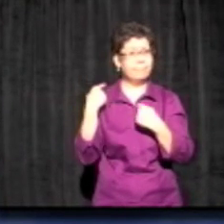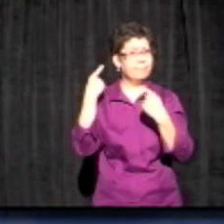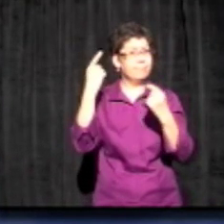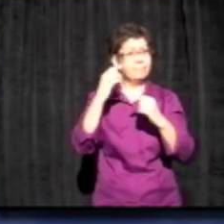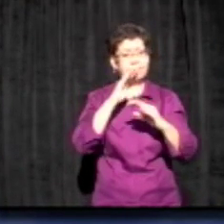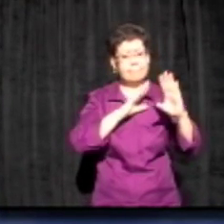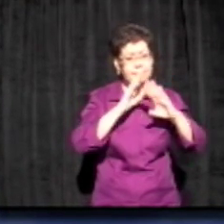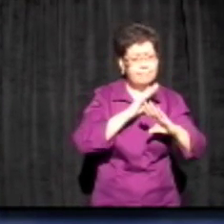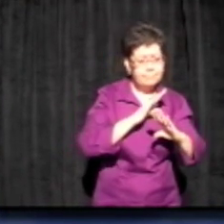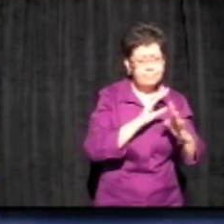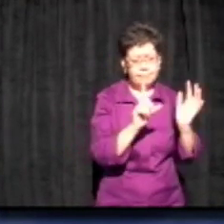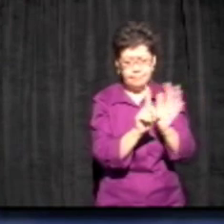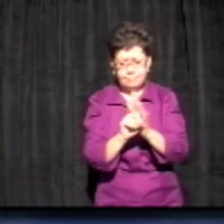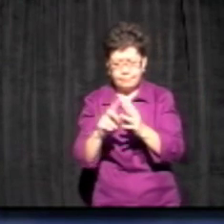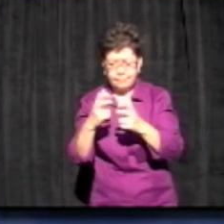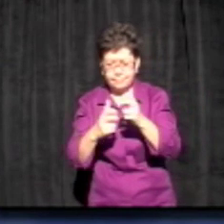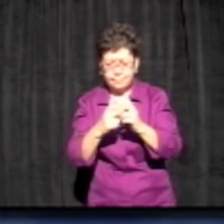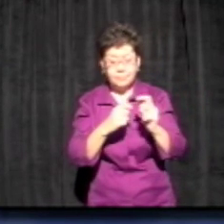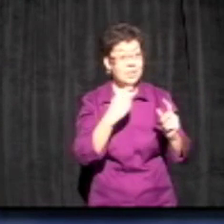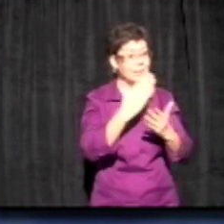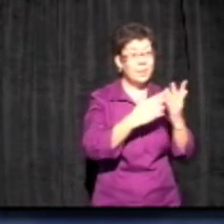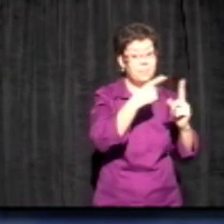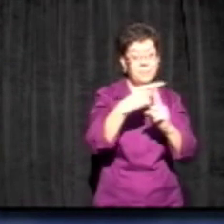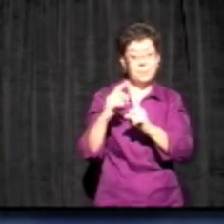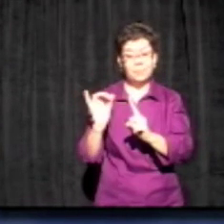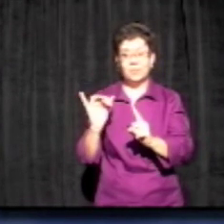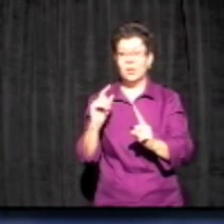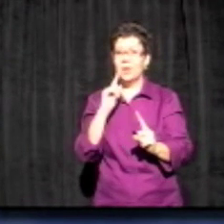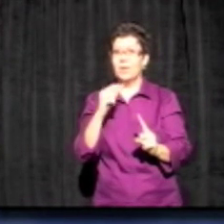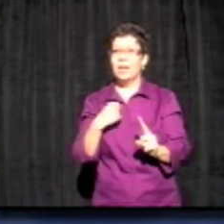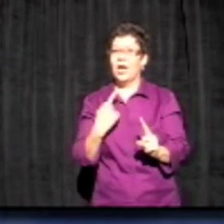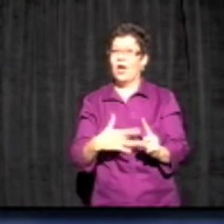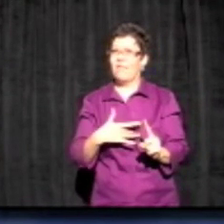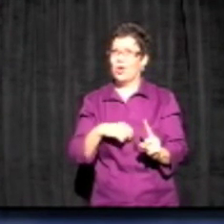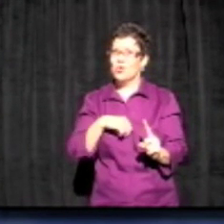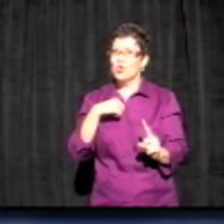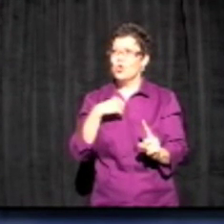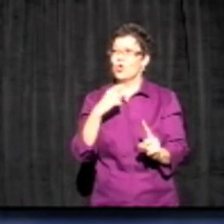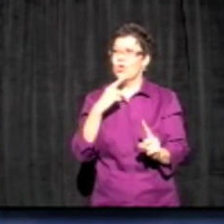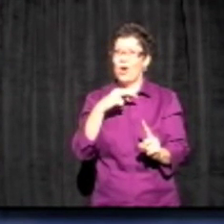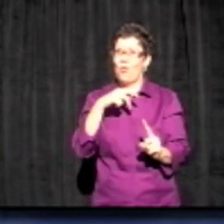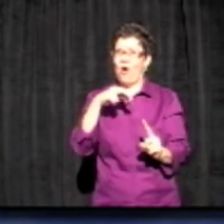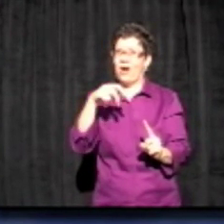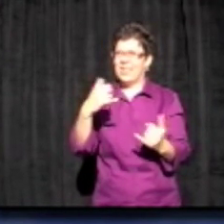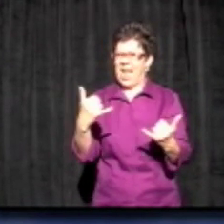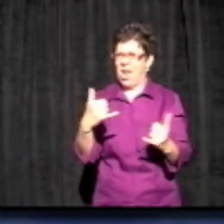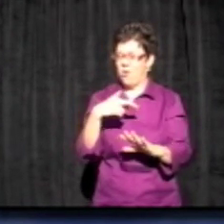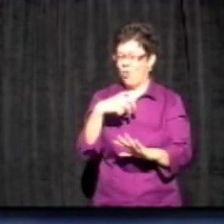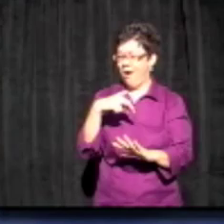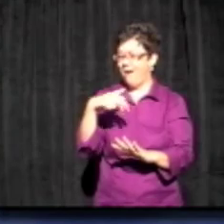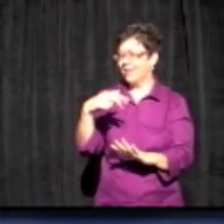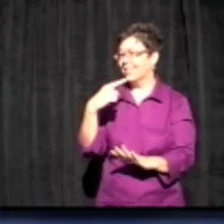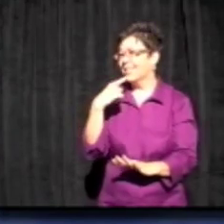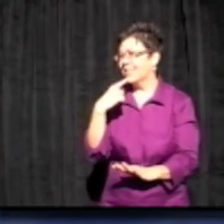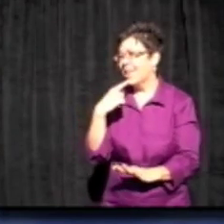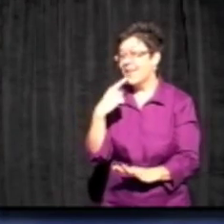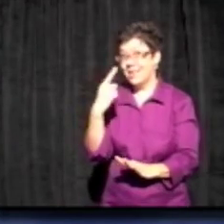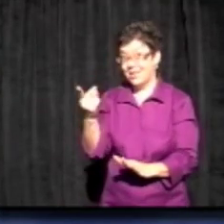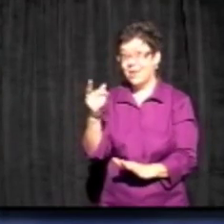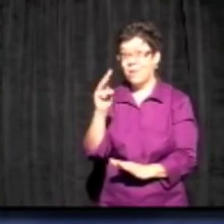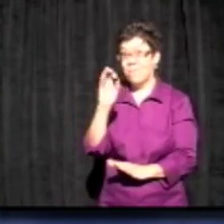and turns, but today I can't be happier in walking over and saying to